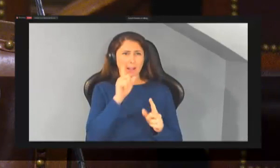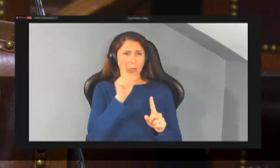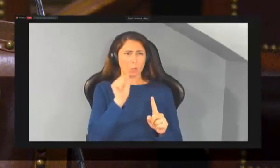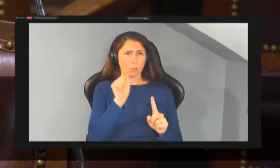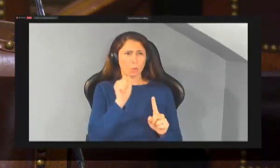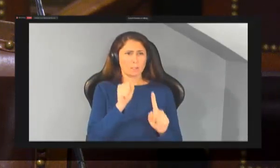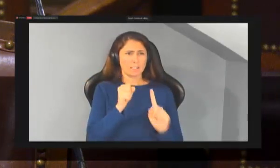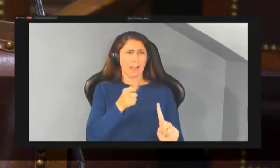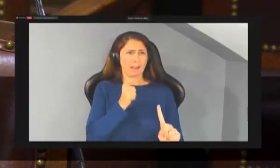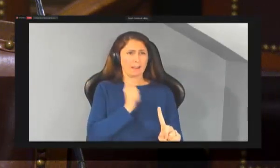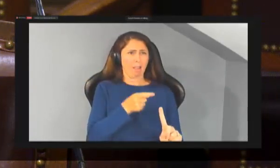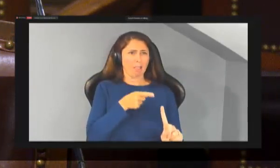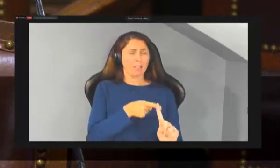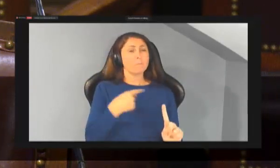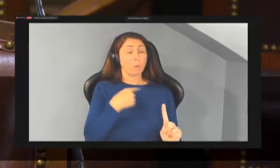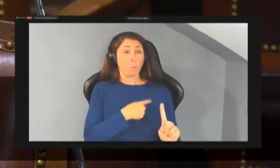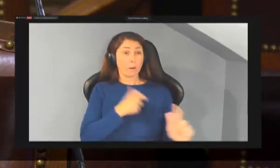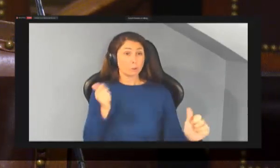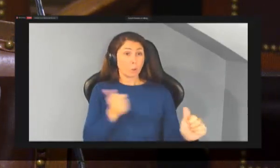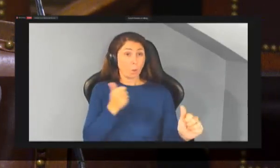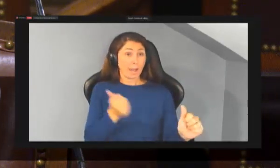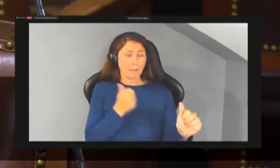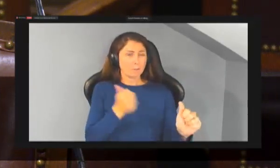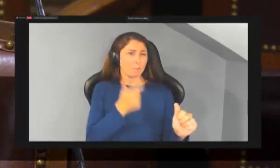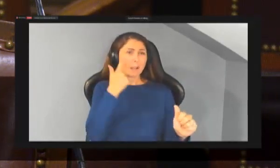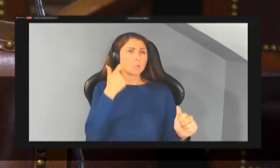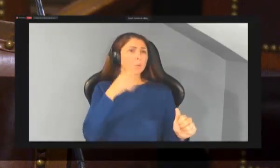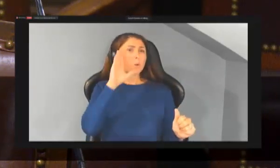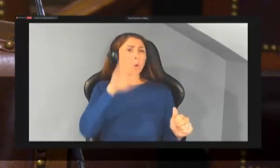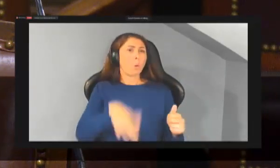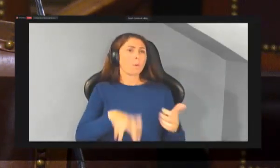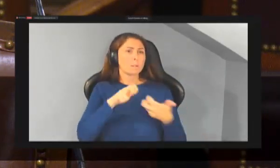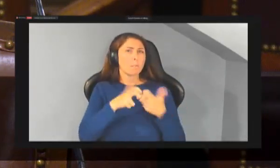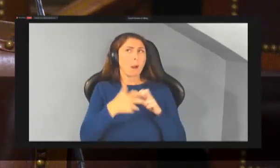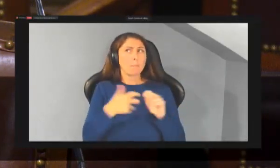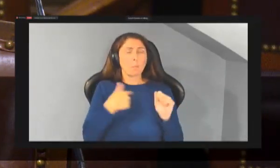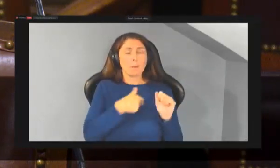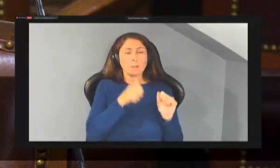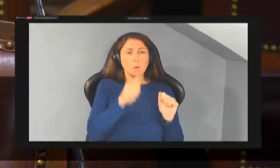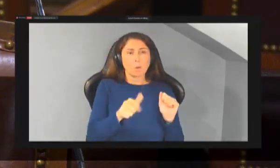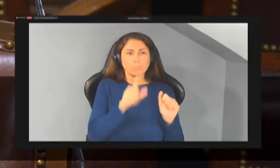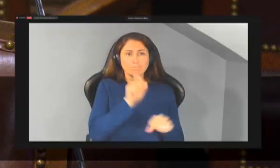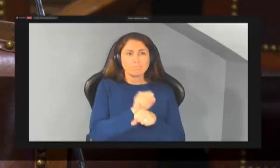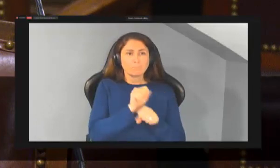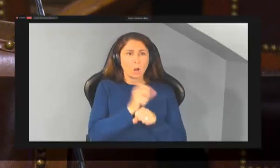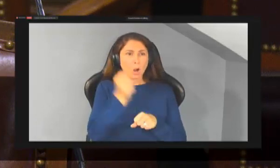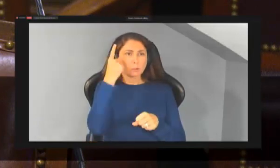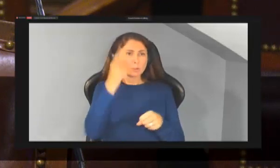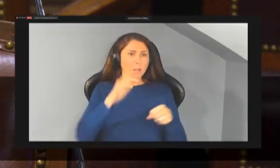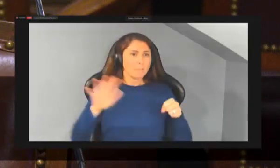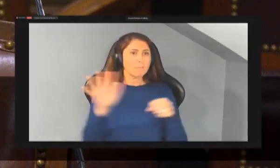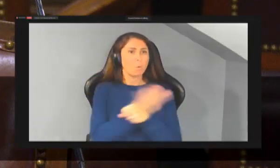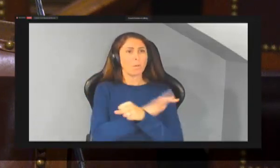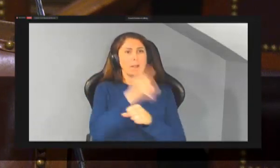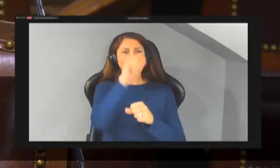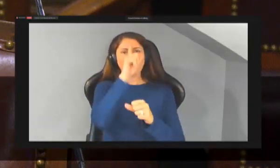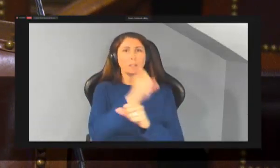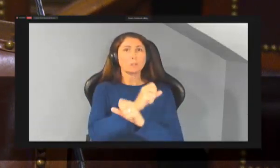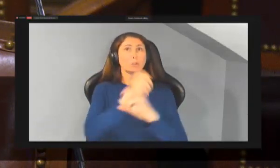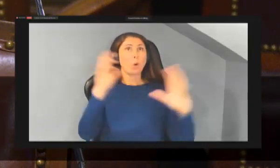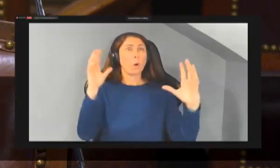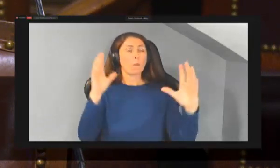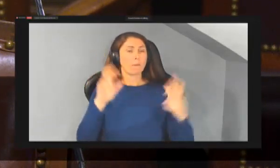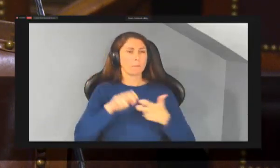We're going after because we know it's a problem, but we don't quite understand fully the scope of the problem. This is to sort